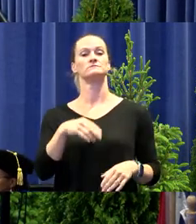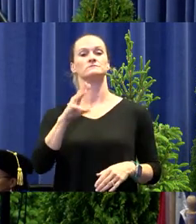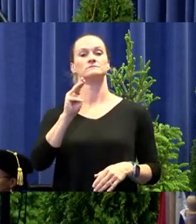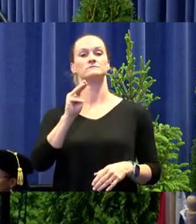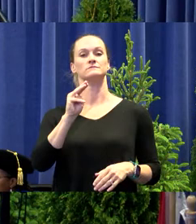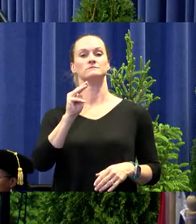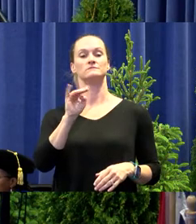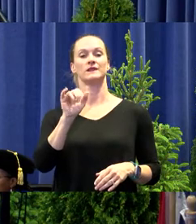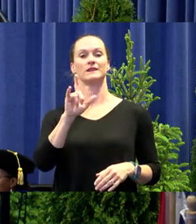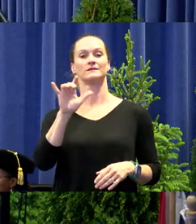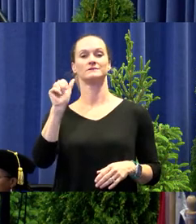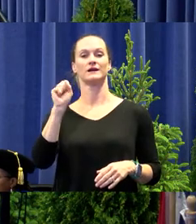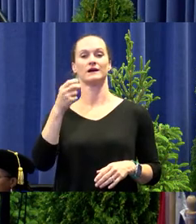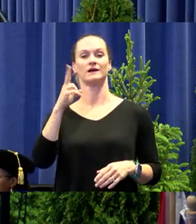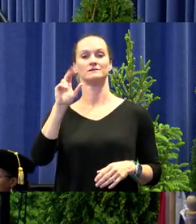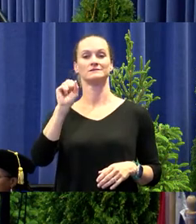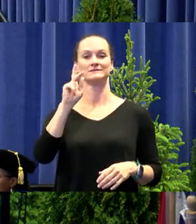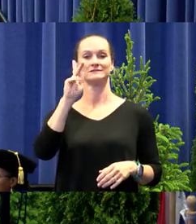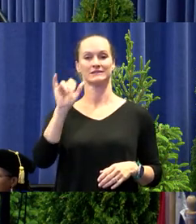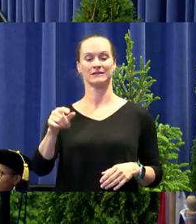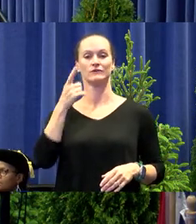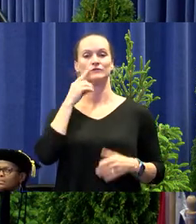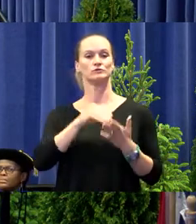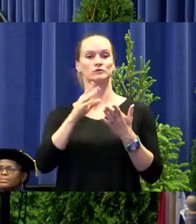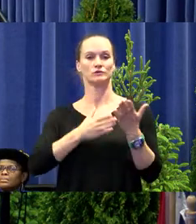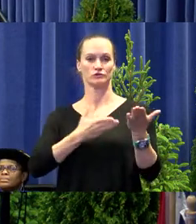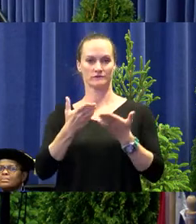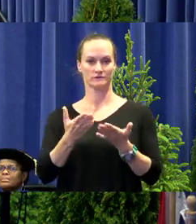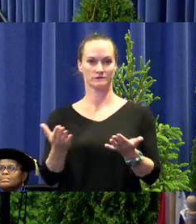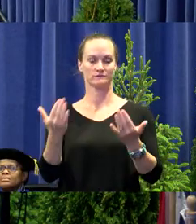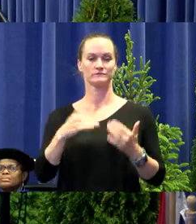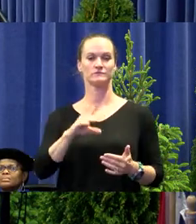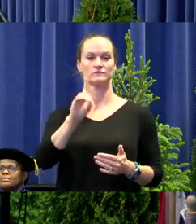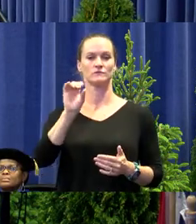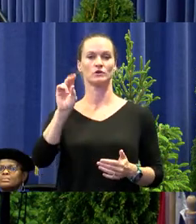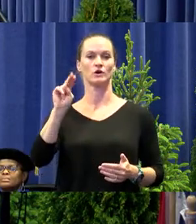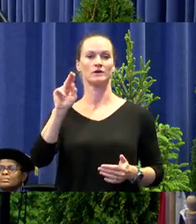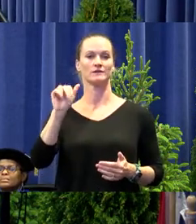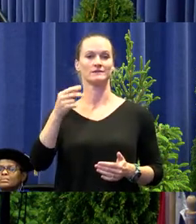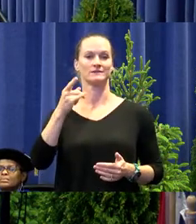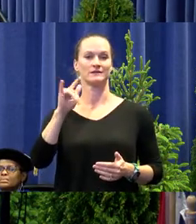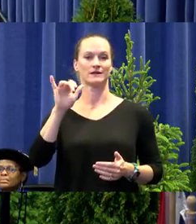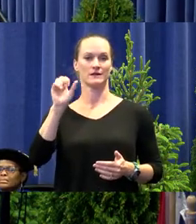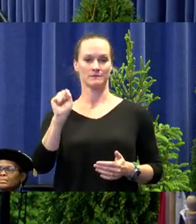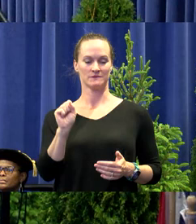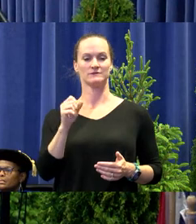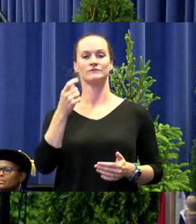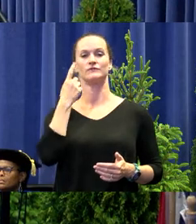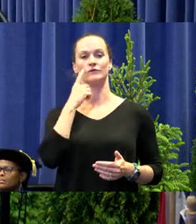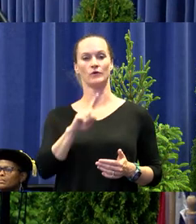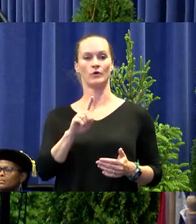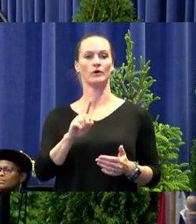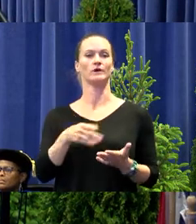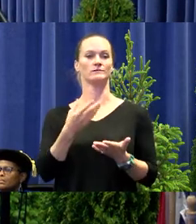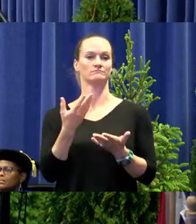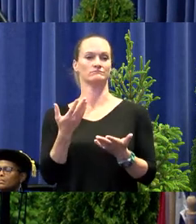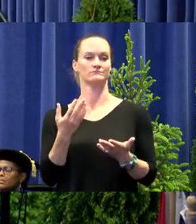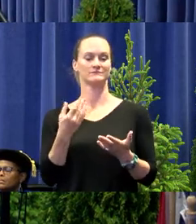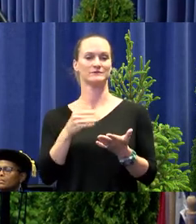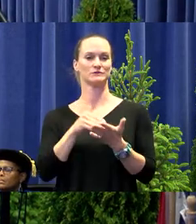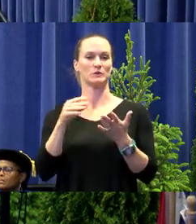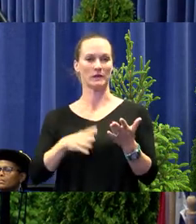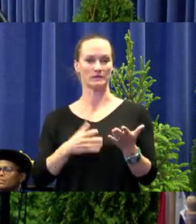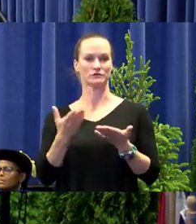Enrollment and Student Services, Donna Gibbs, Vice President for University Relations and Marketing, Joyce Lopes,